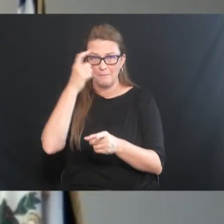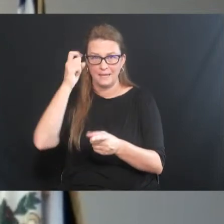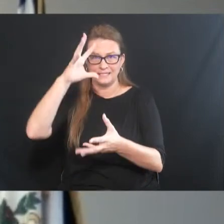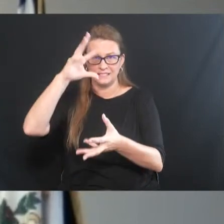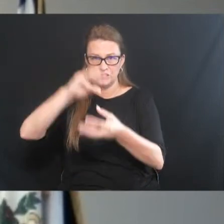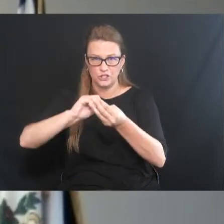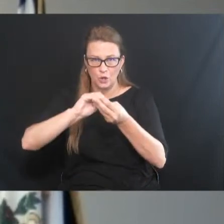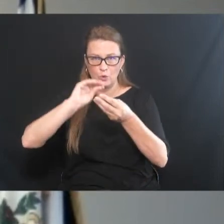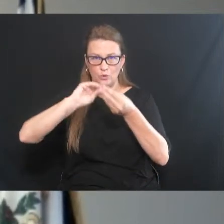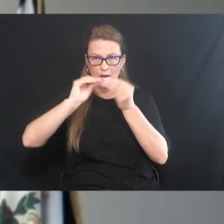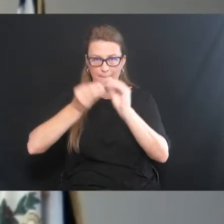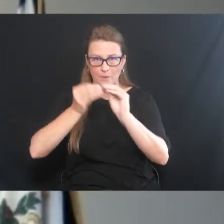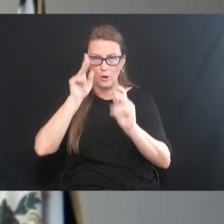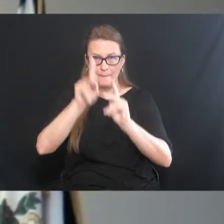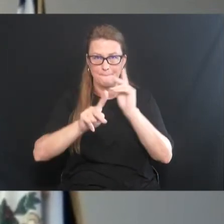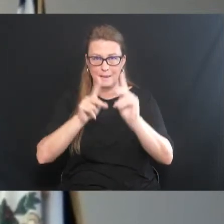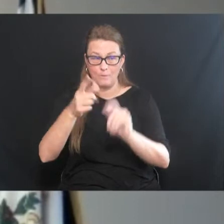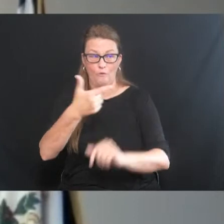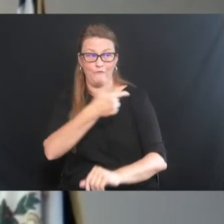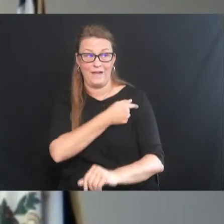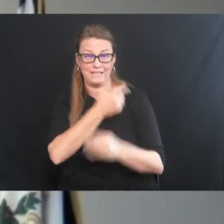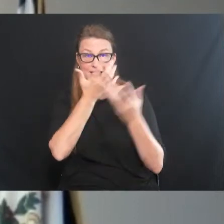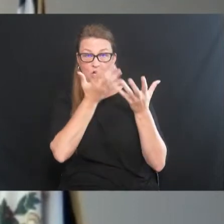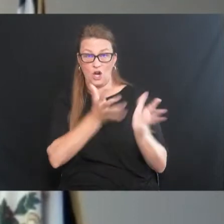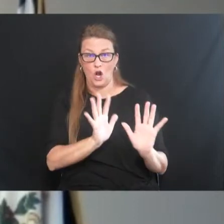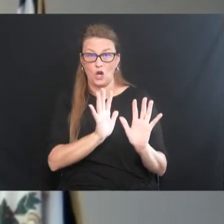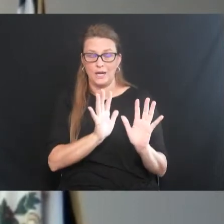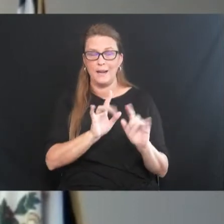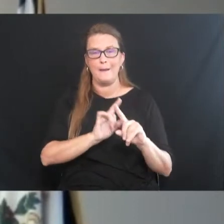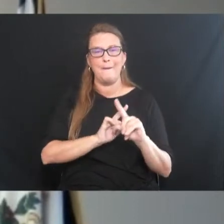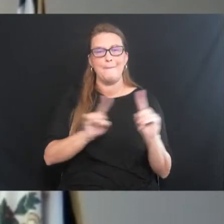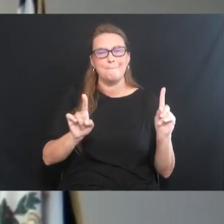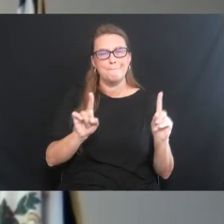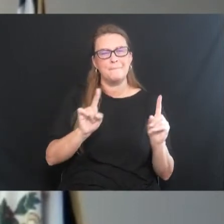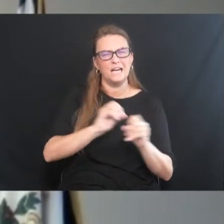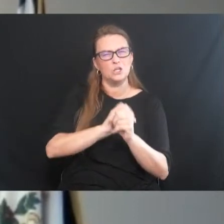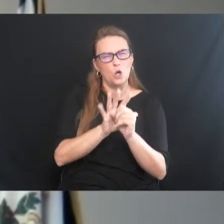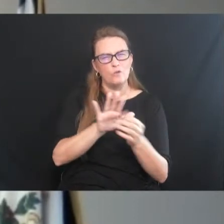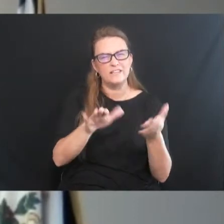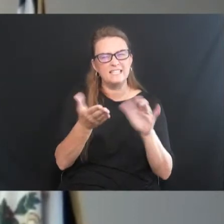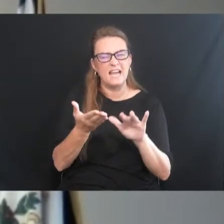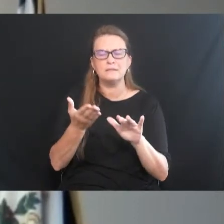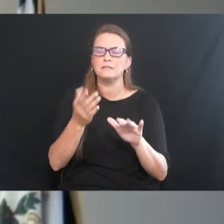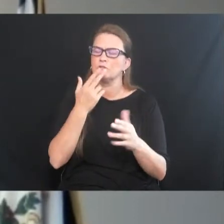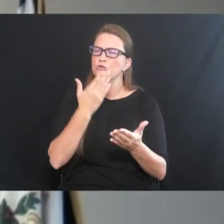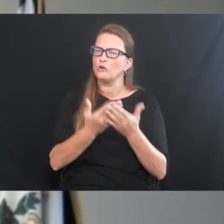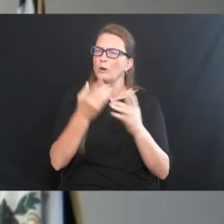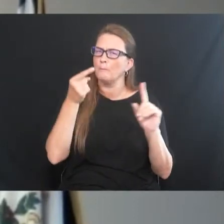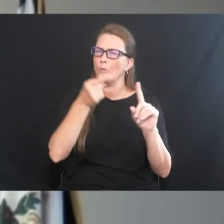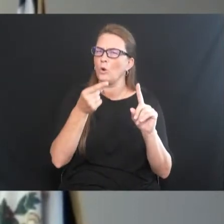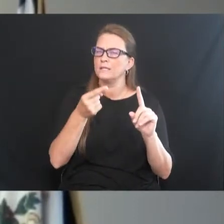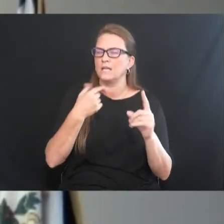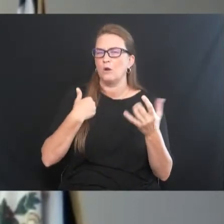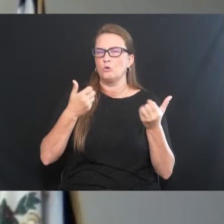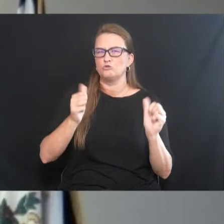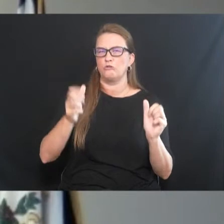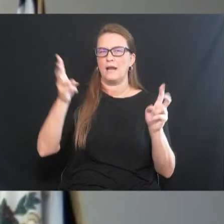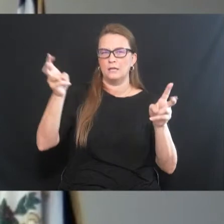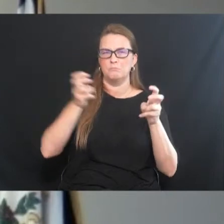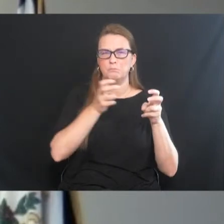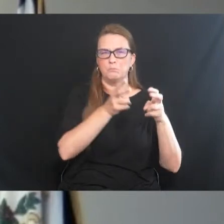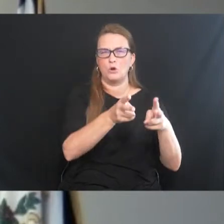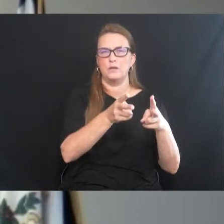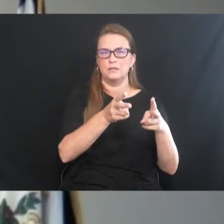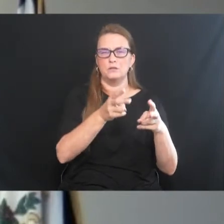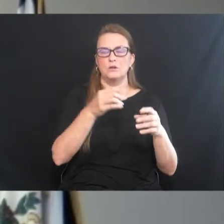people vaccinated, but the information in terms of total deaths, that's a good point. We'll pull that information together and report that on the next